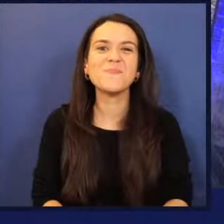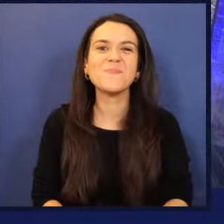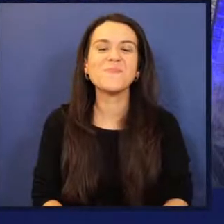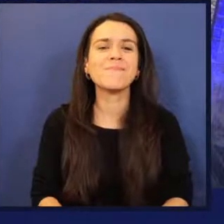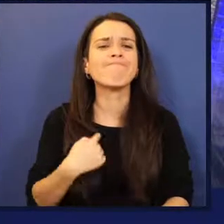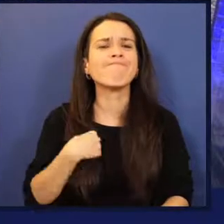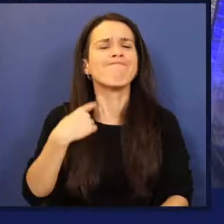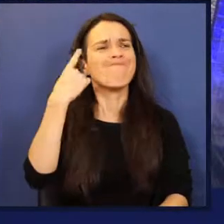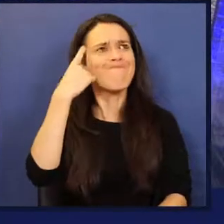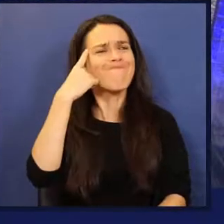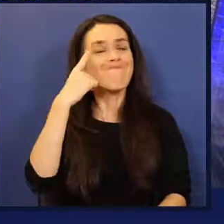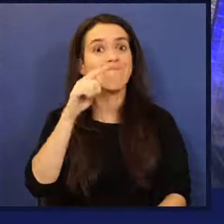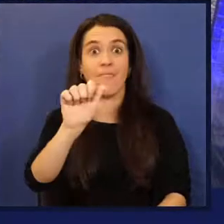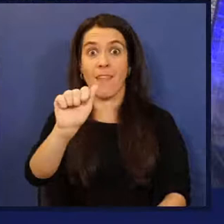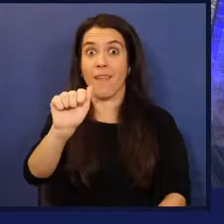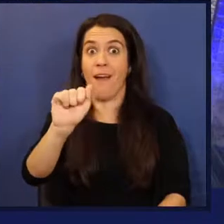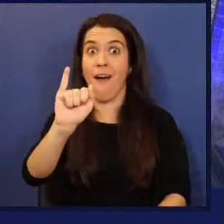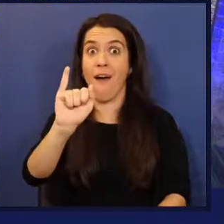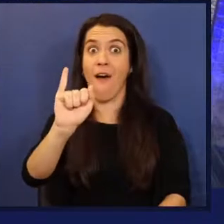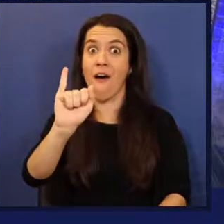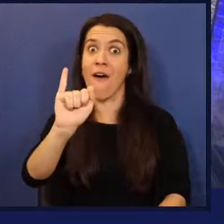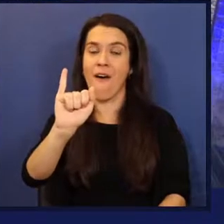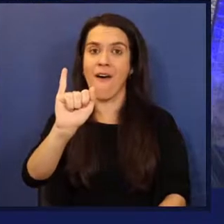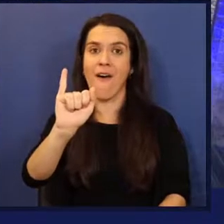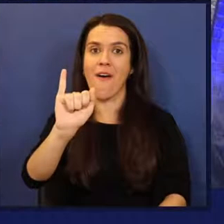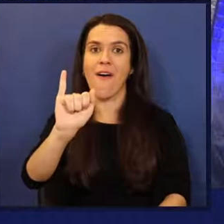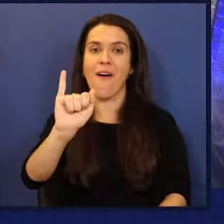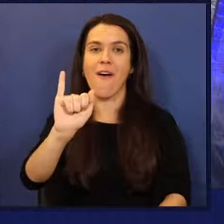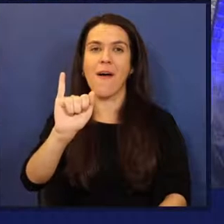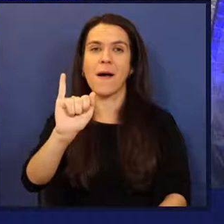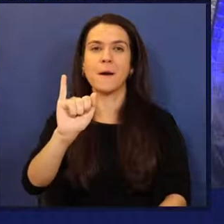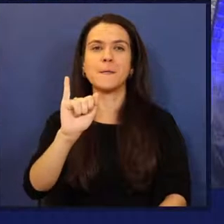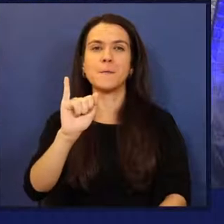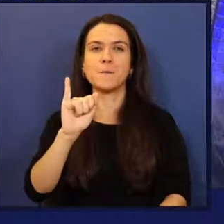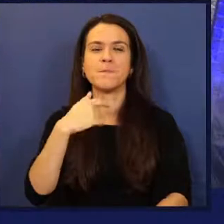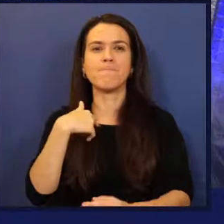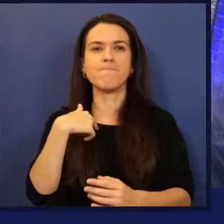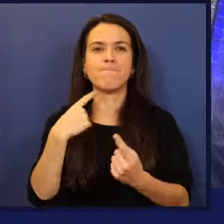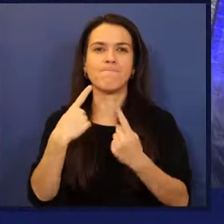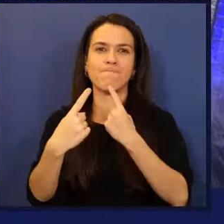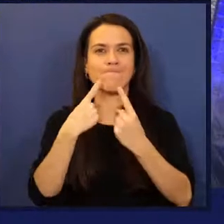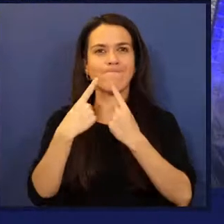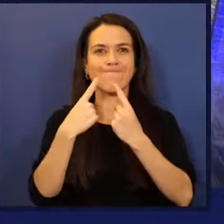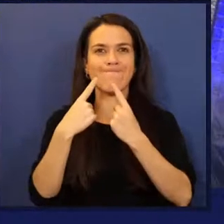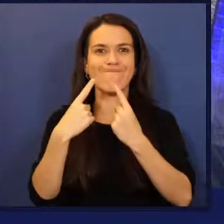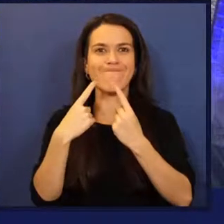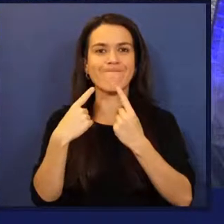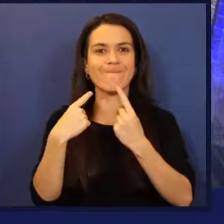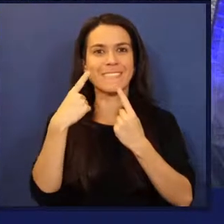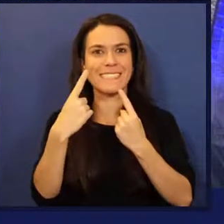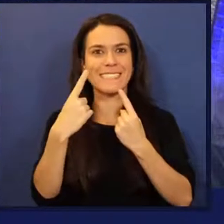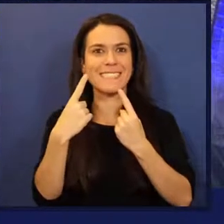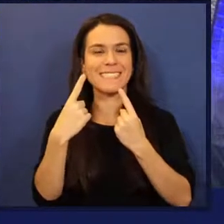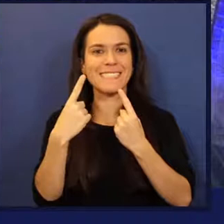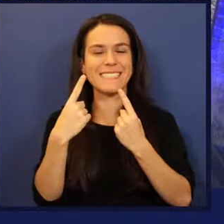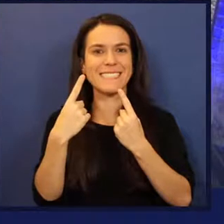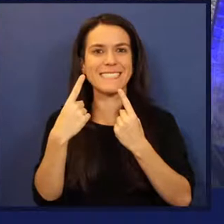AI, there's kind of two components to it. One component is the tech, and one component